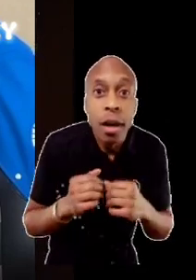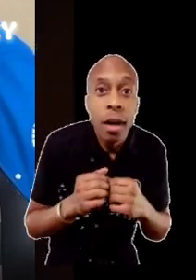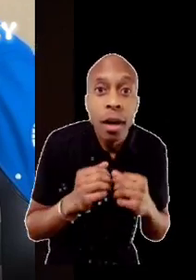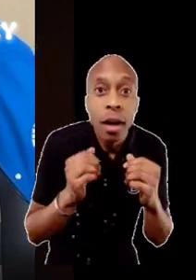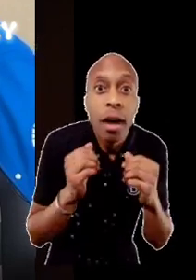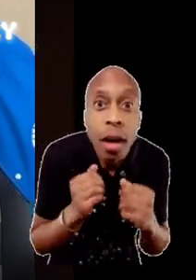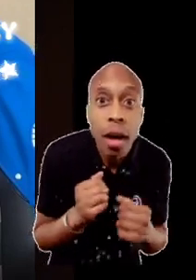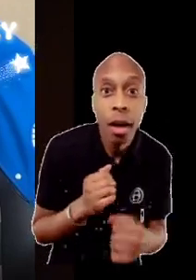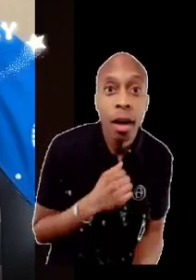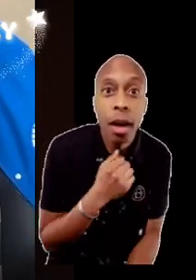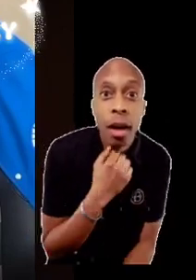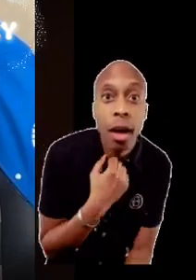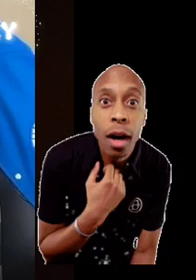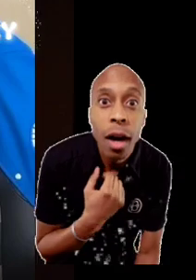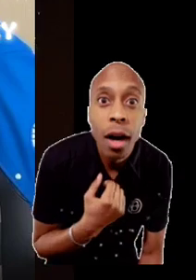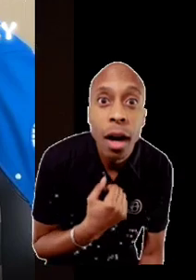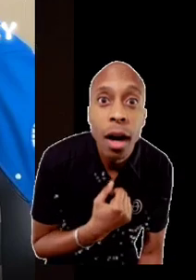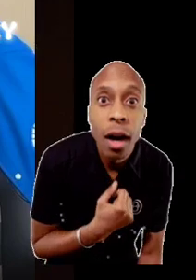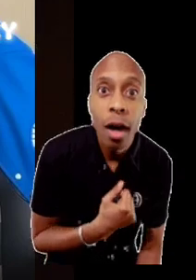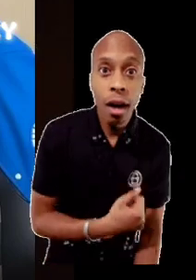eye.